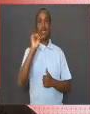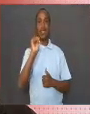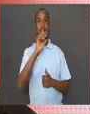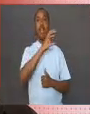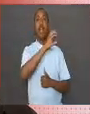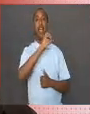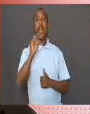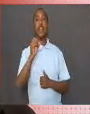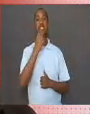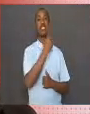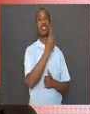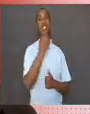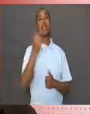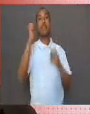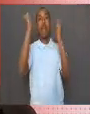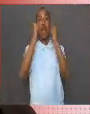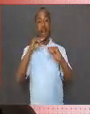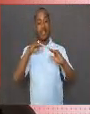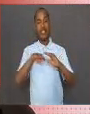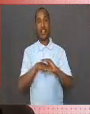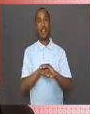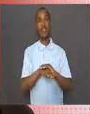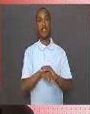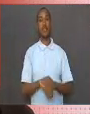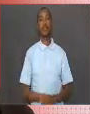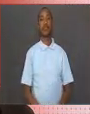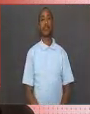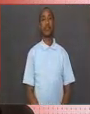tin and some air inside.